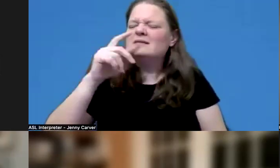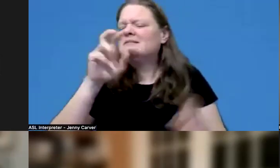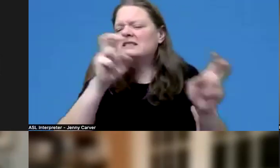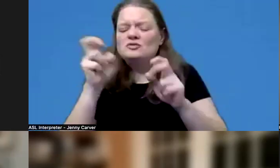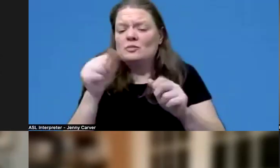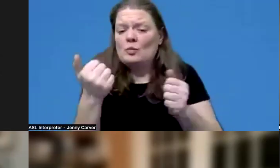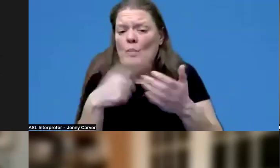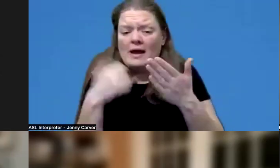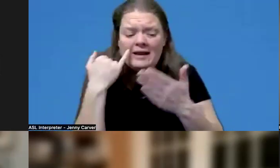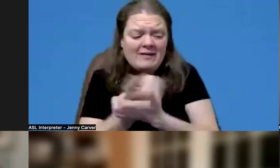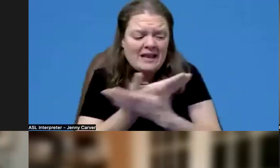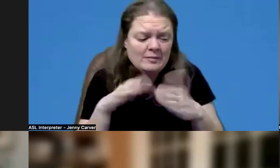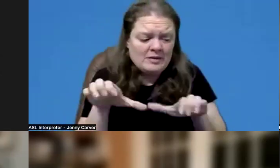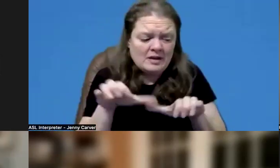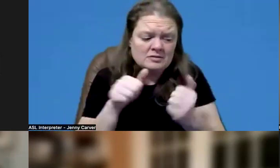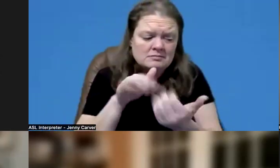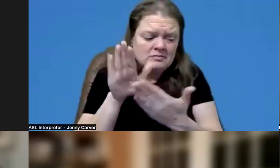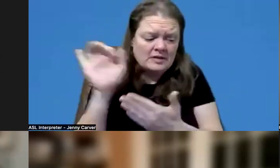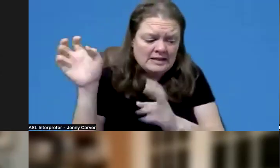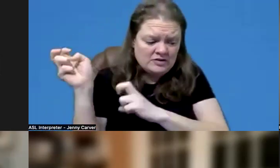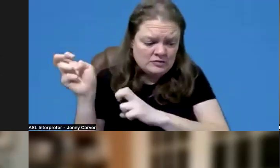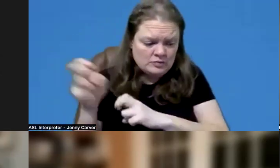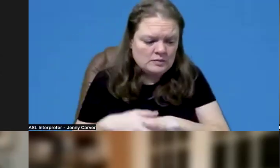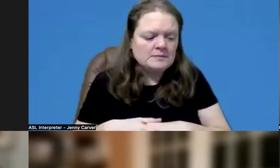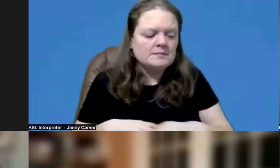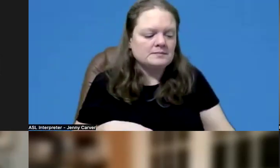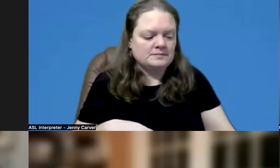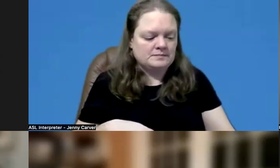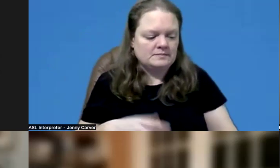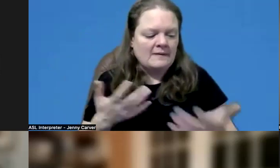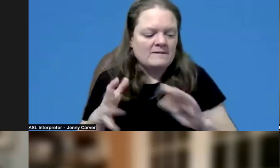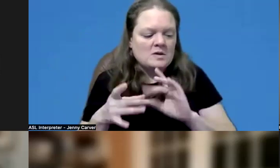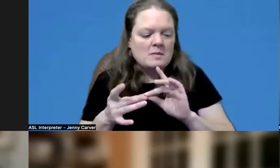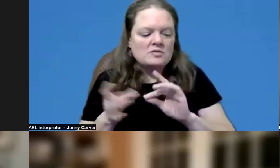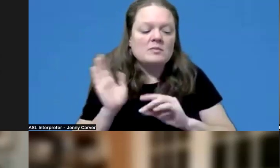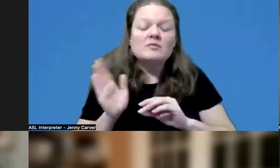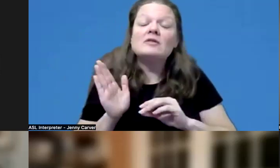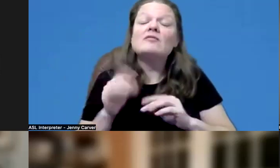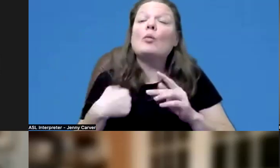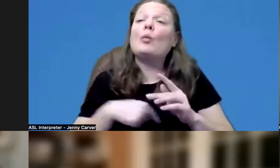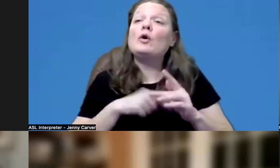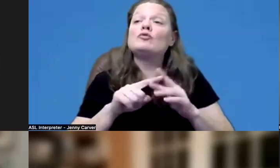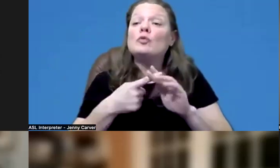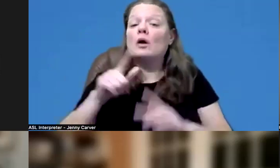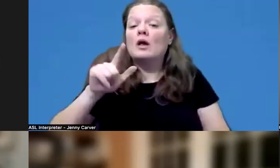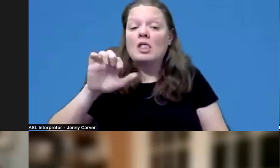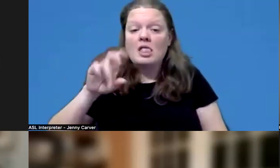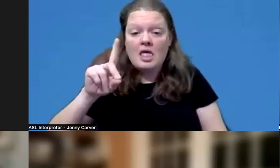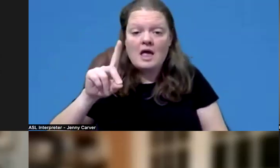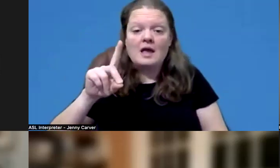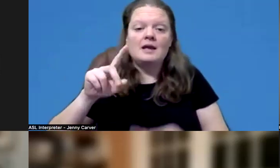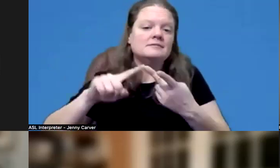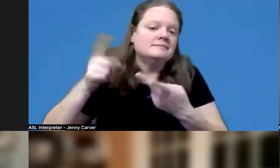area or is planned? Yeah, definitely. As I mentioned earlier, we are starting the lead abatement